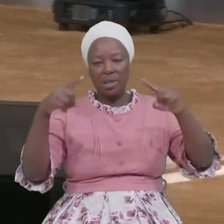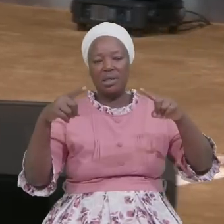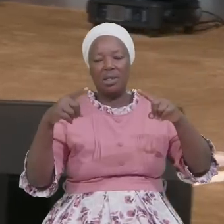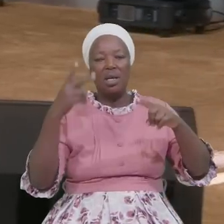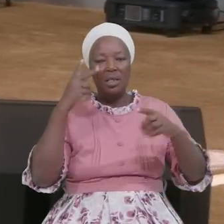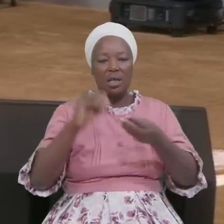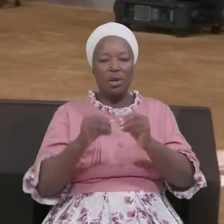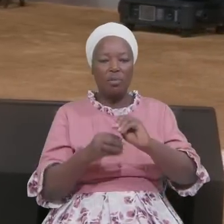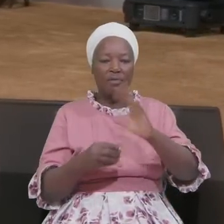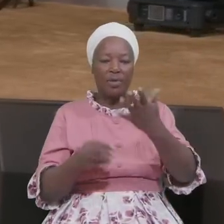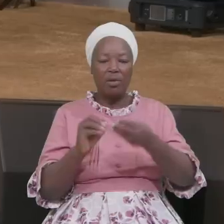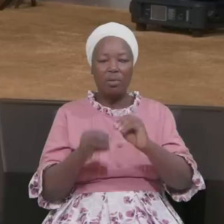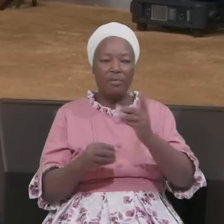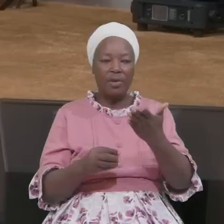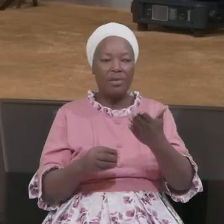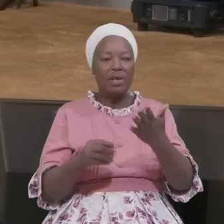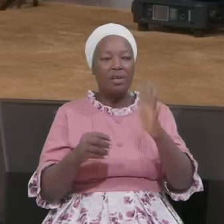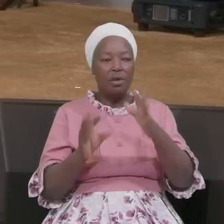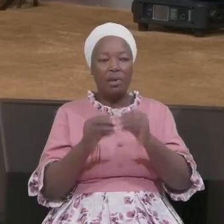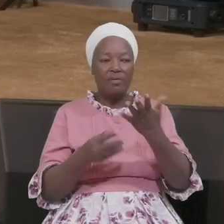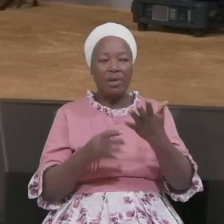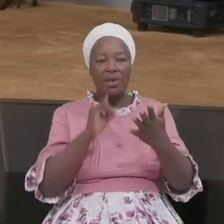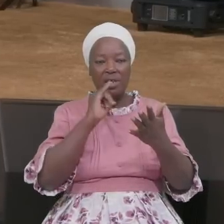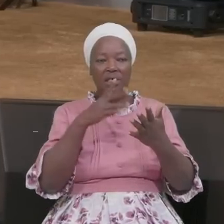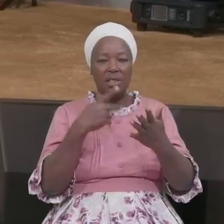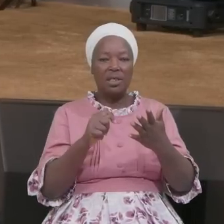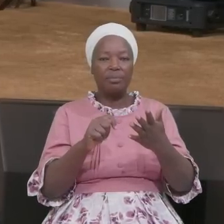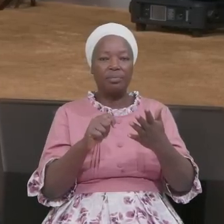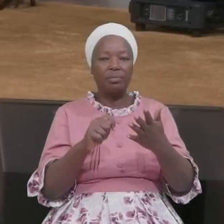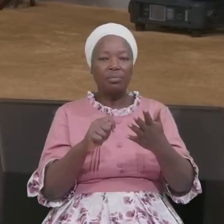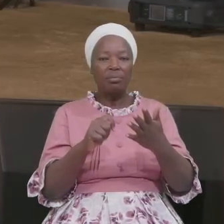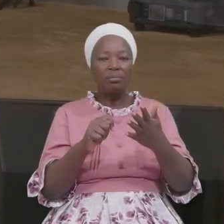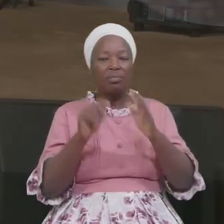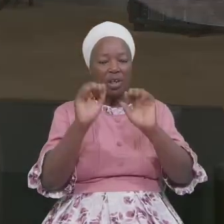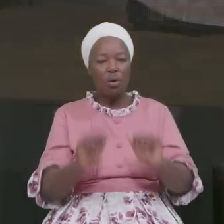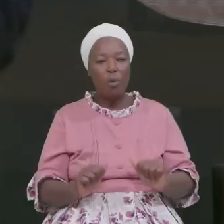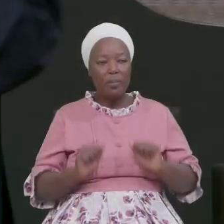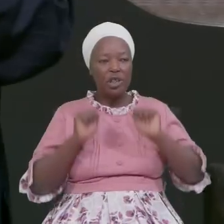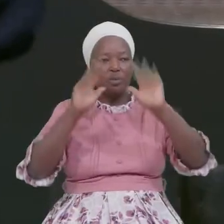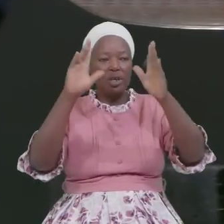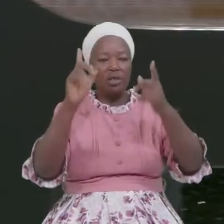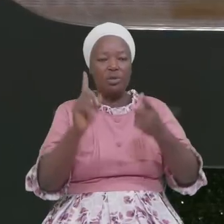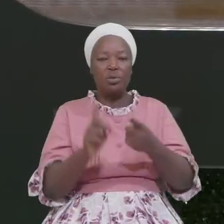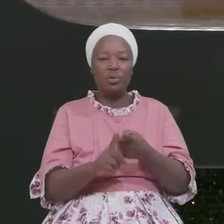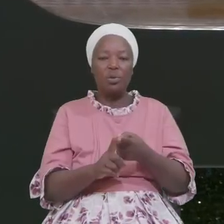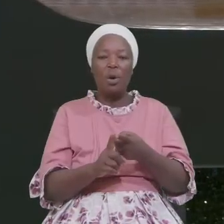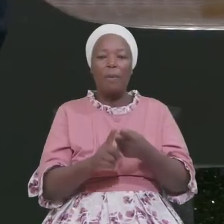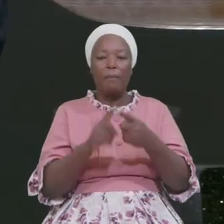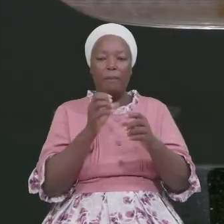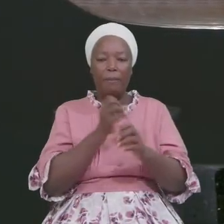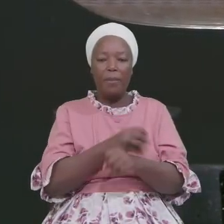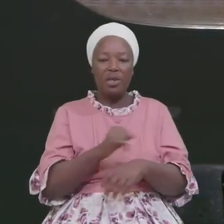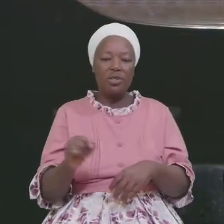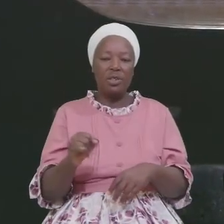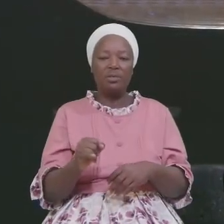number five, the commitment to marching forward. That the people, when they heard, they